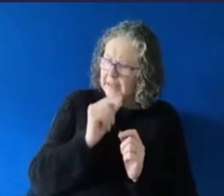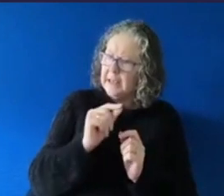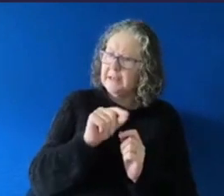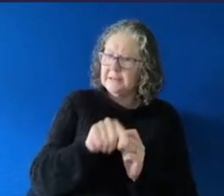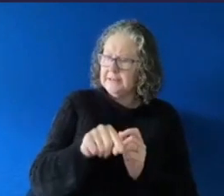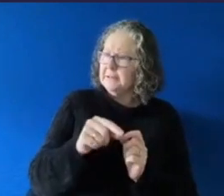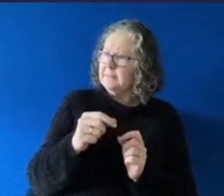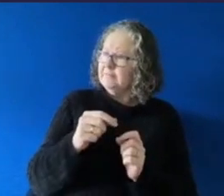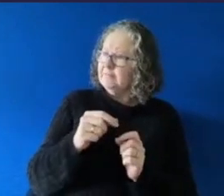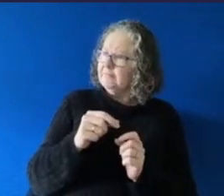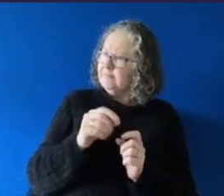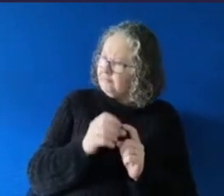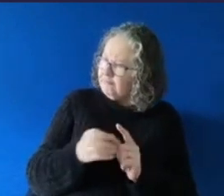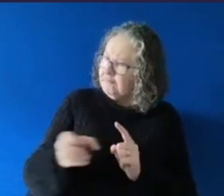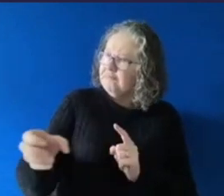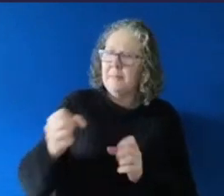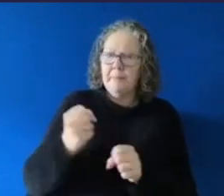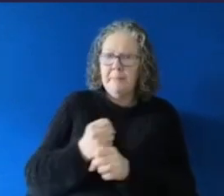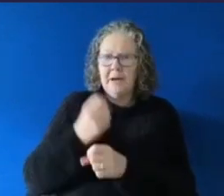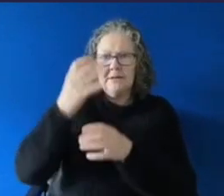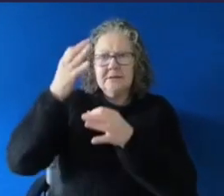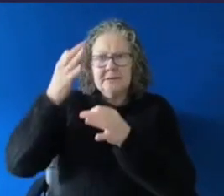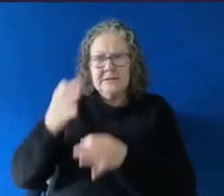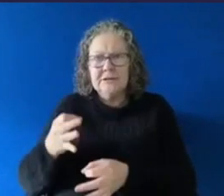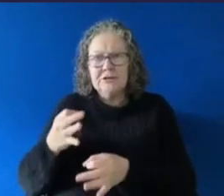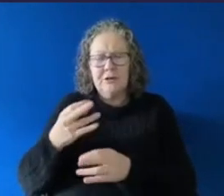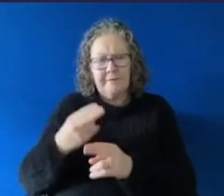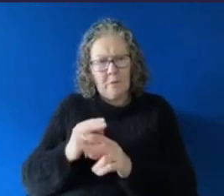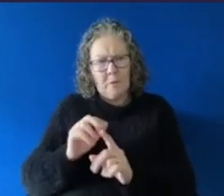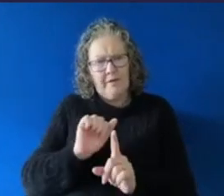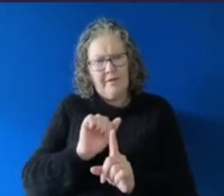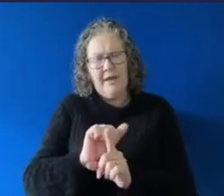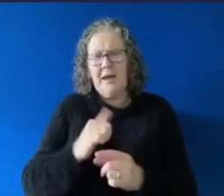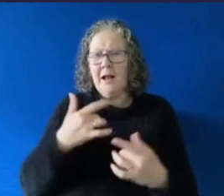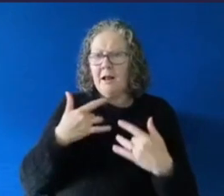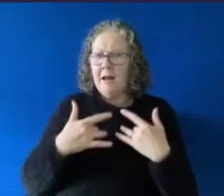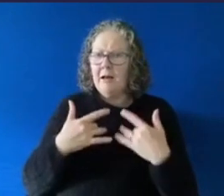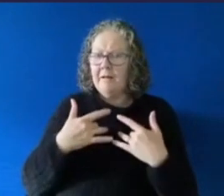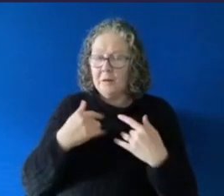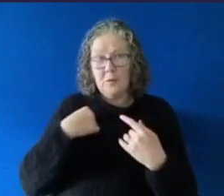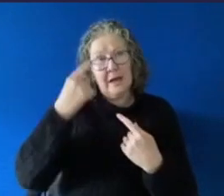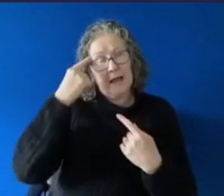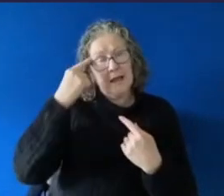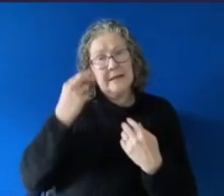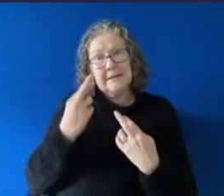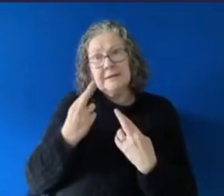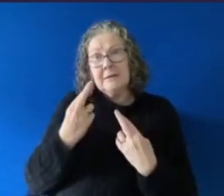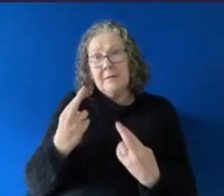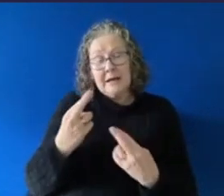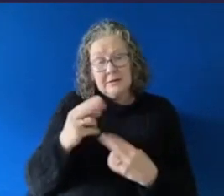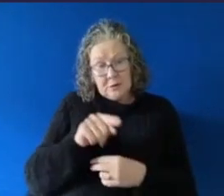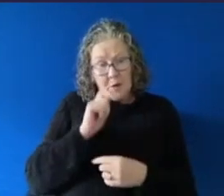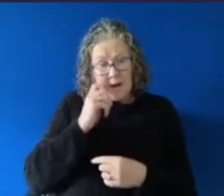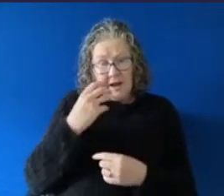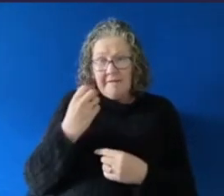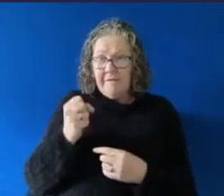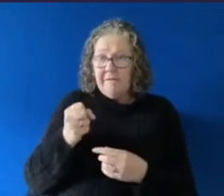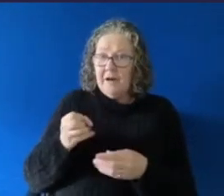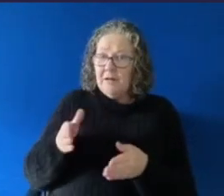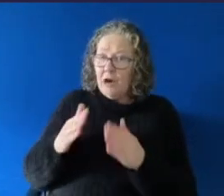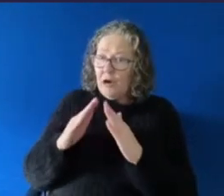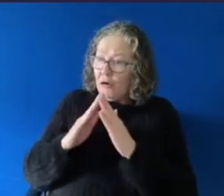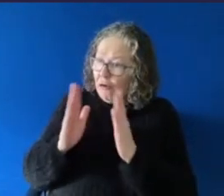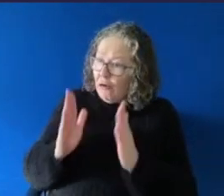significant decisions in the direction of their lives. The expectation that one day this person will have a home or a flat of their